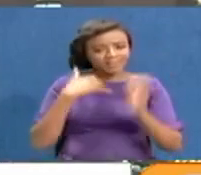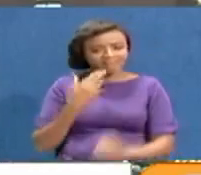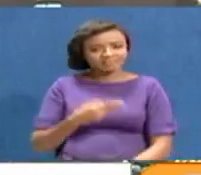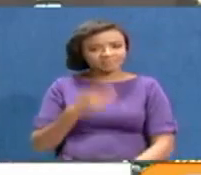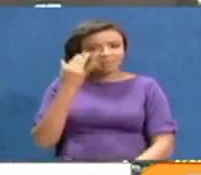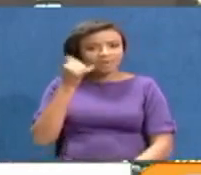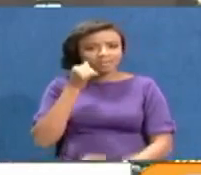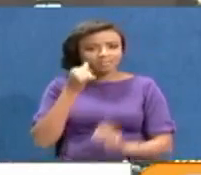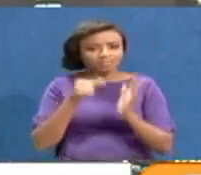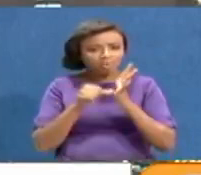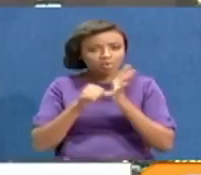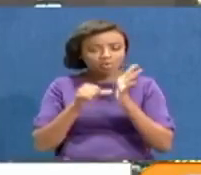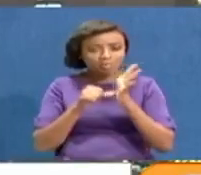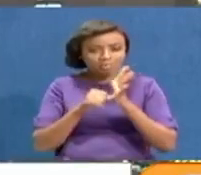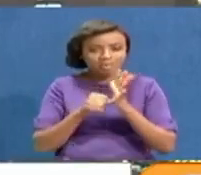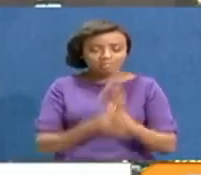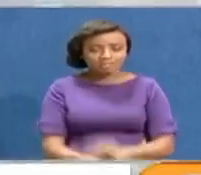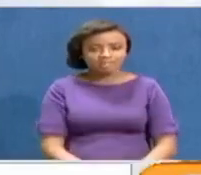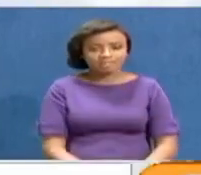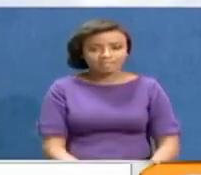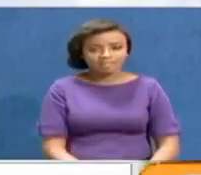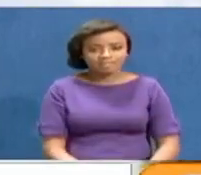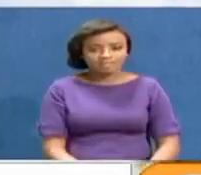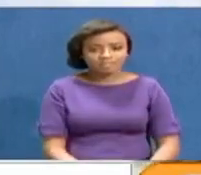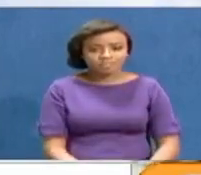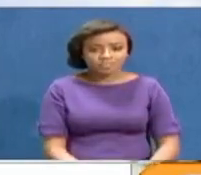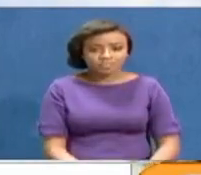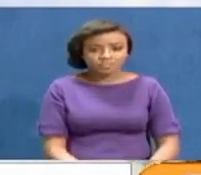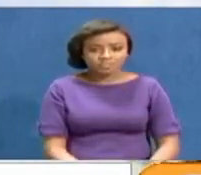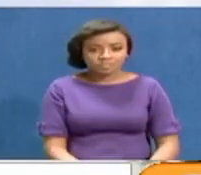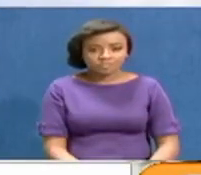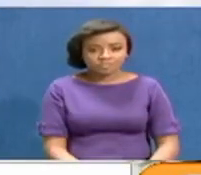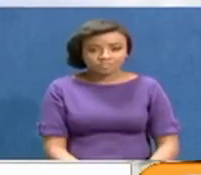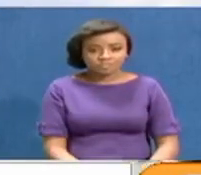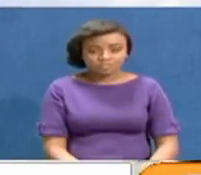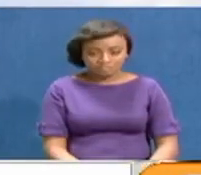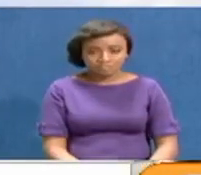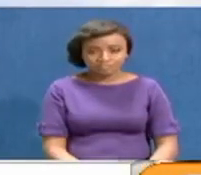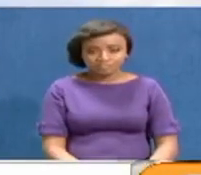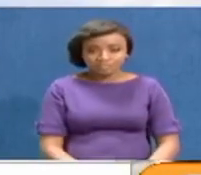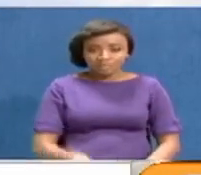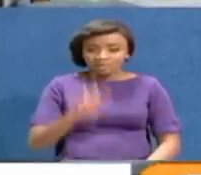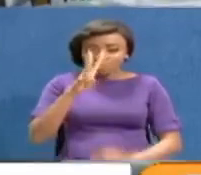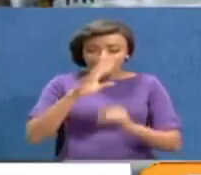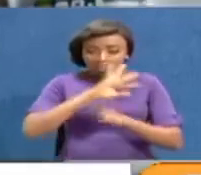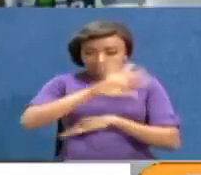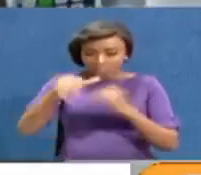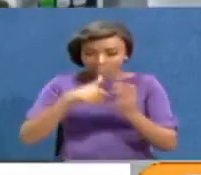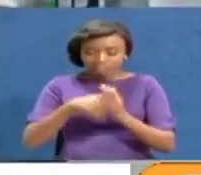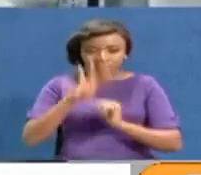pandemic that could get out of hand. None of the country's 47 counties has been spared.